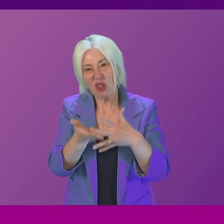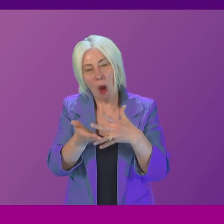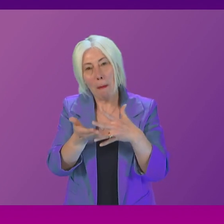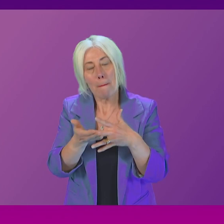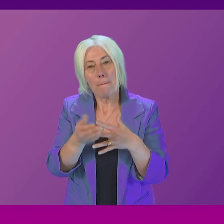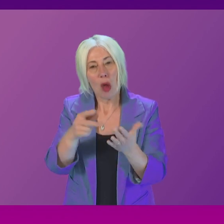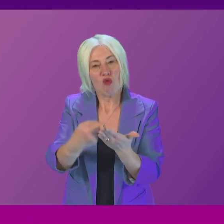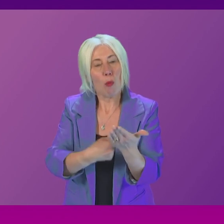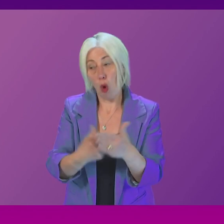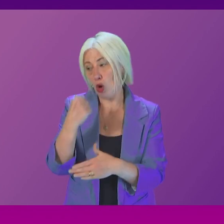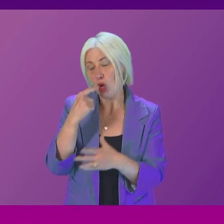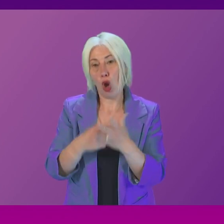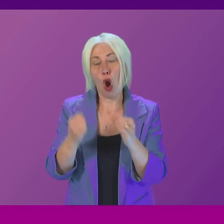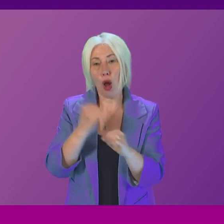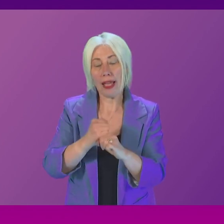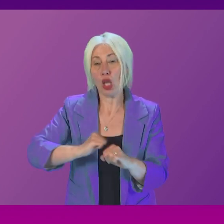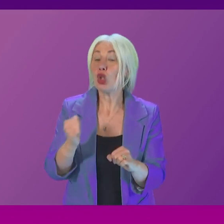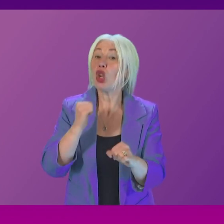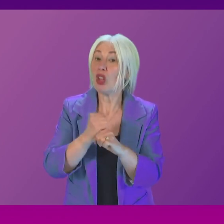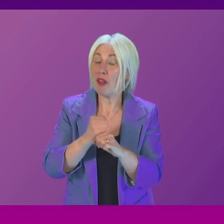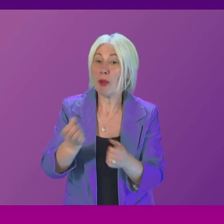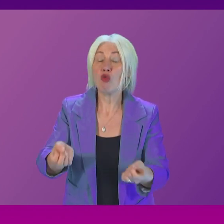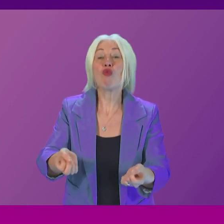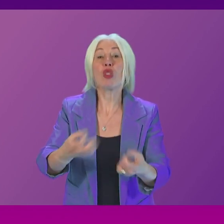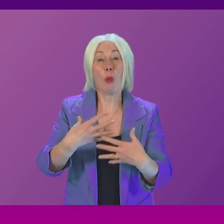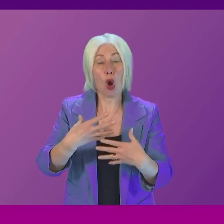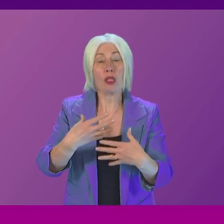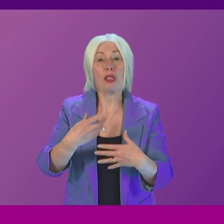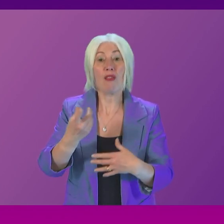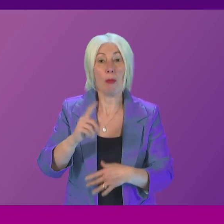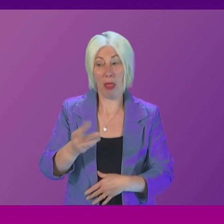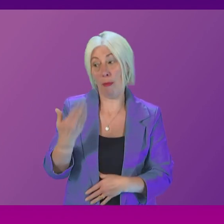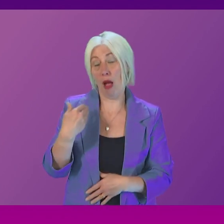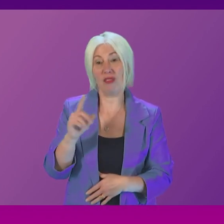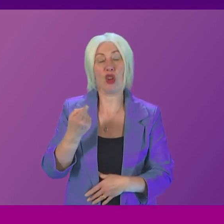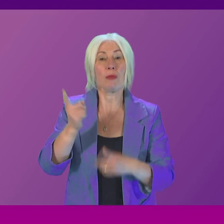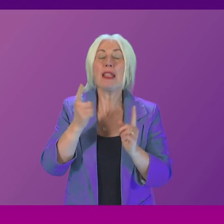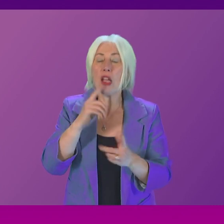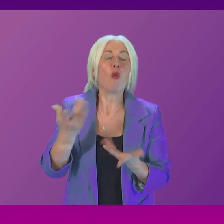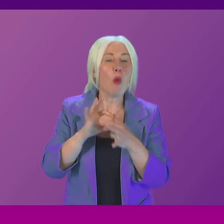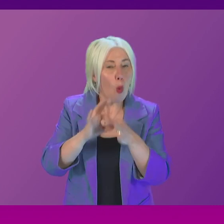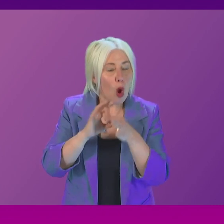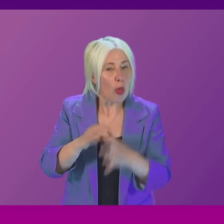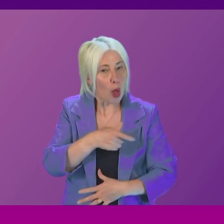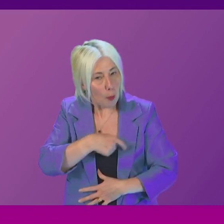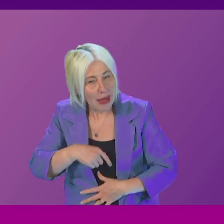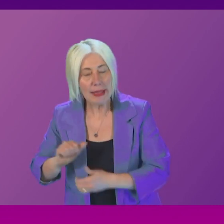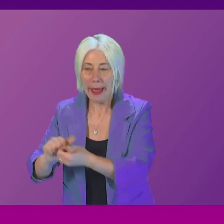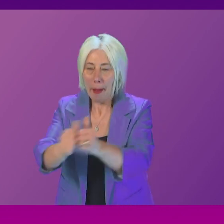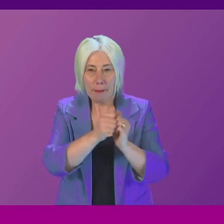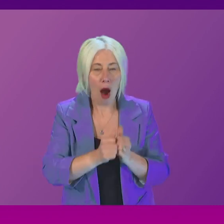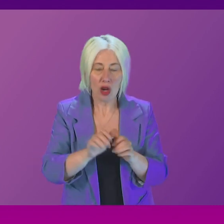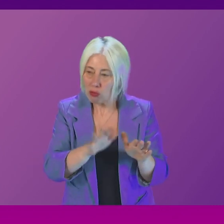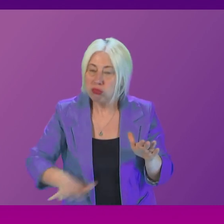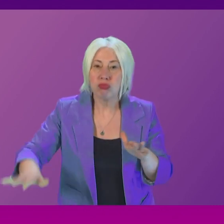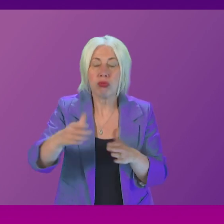in August, and the Scottish Government's response from the previous First Minister was, she said, we will work with the committee and partners across the public